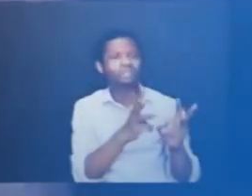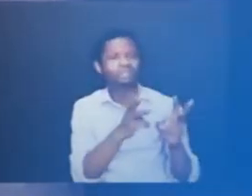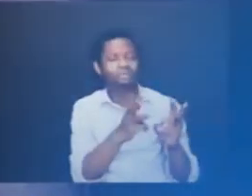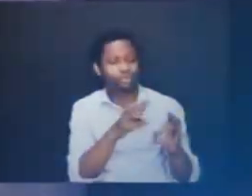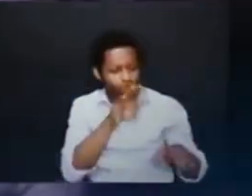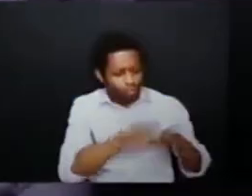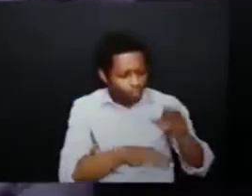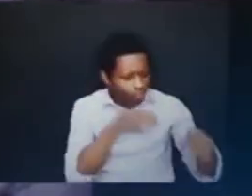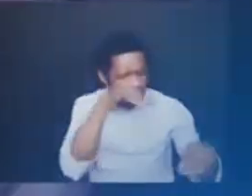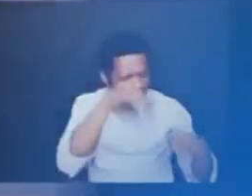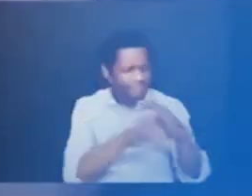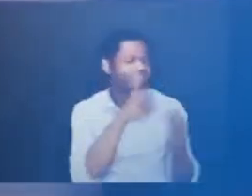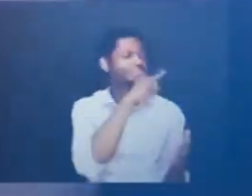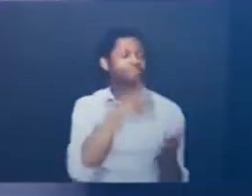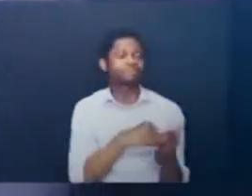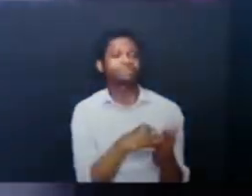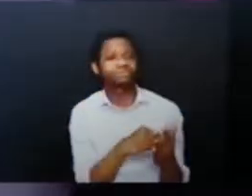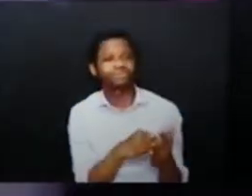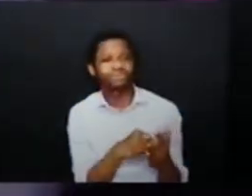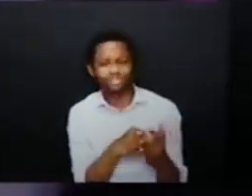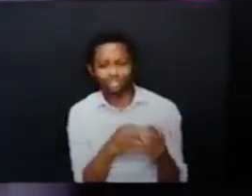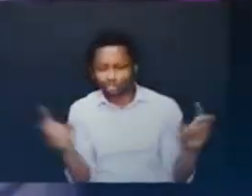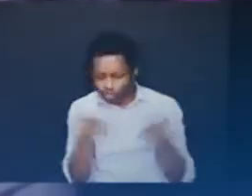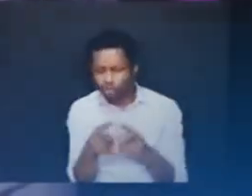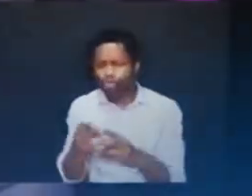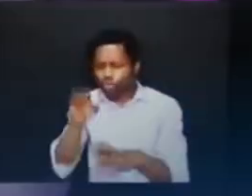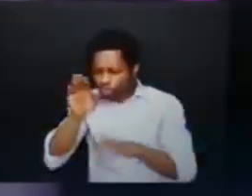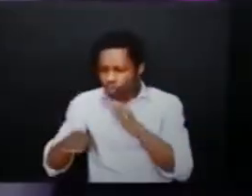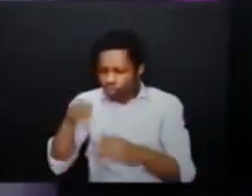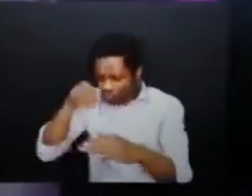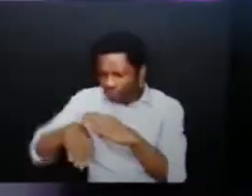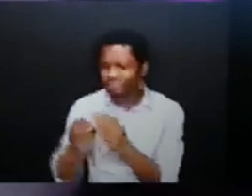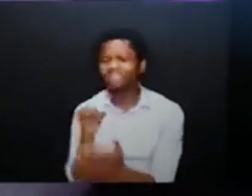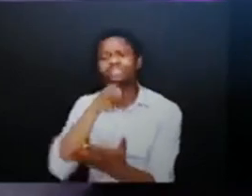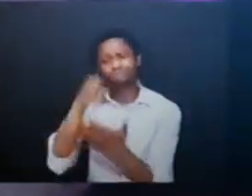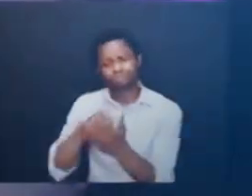in it. Then walk in it.